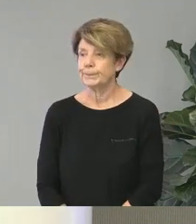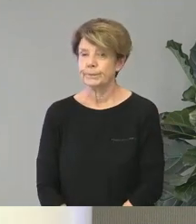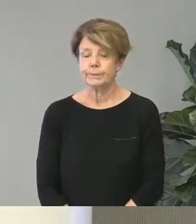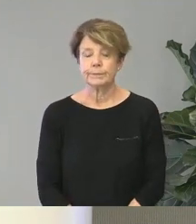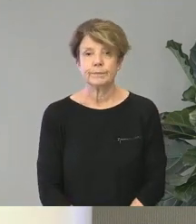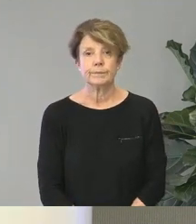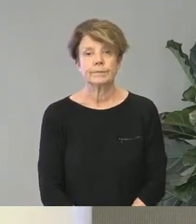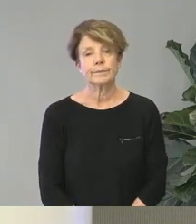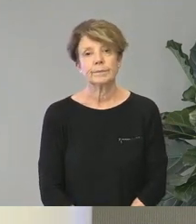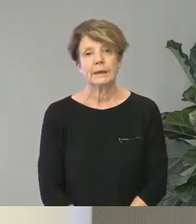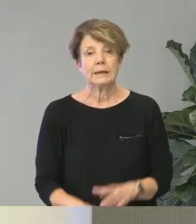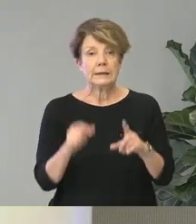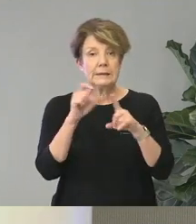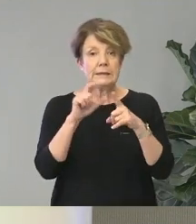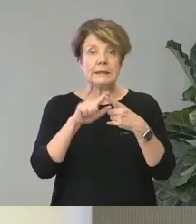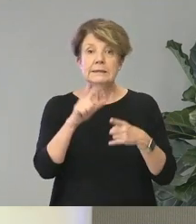In December